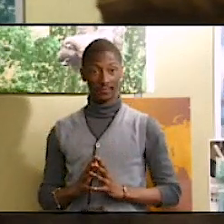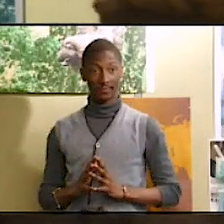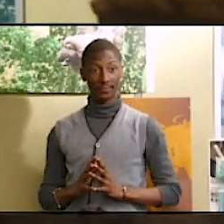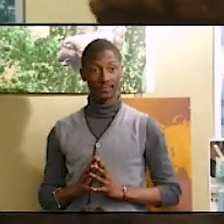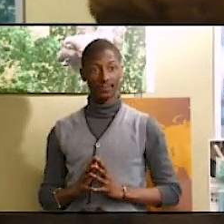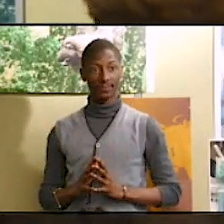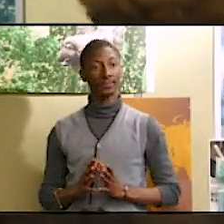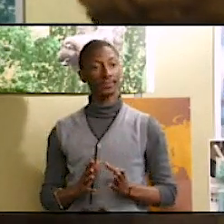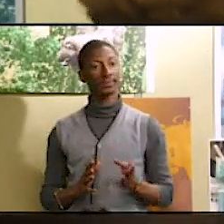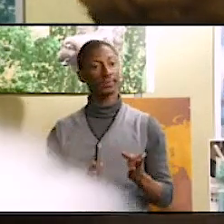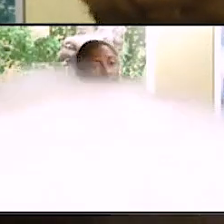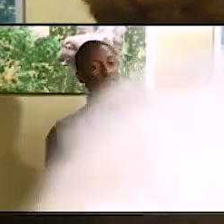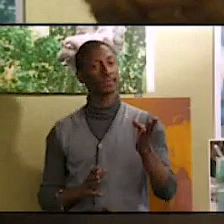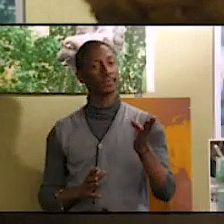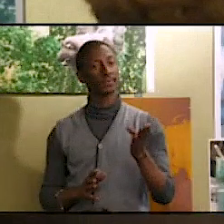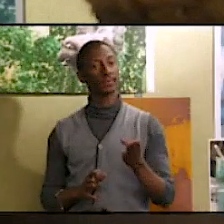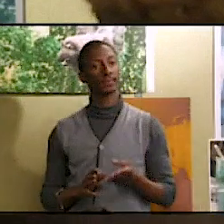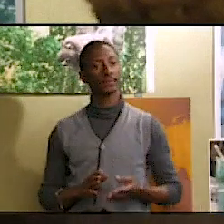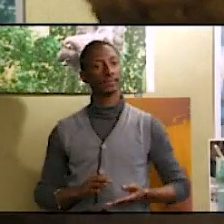Yes.